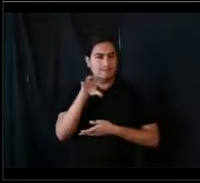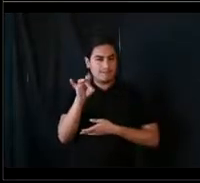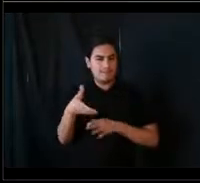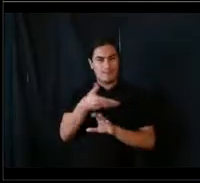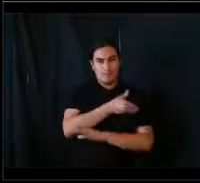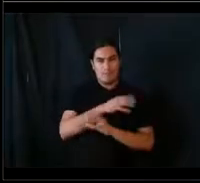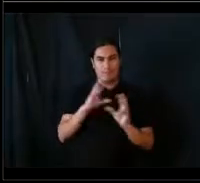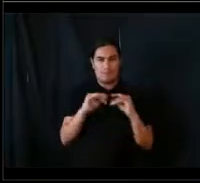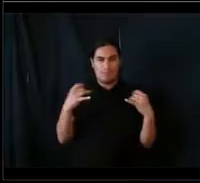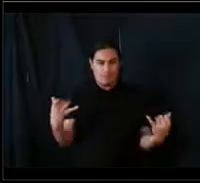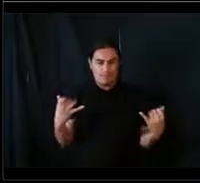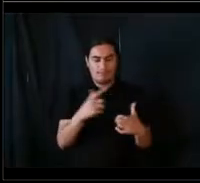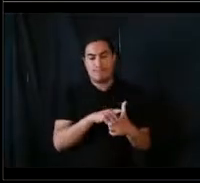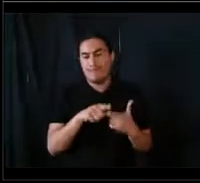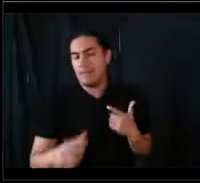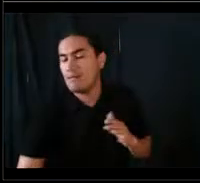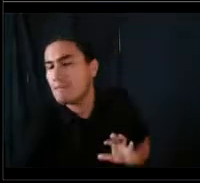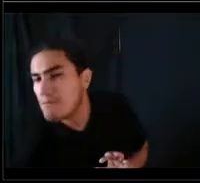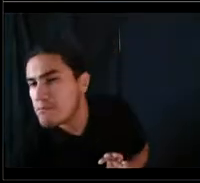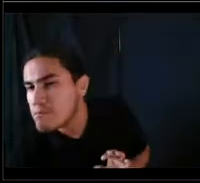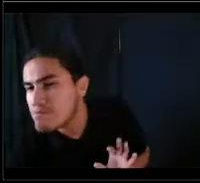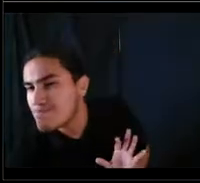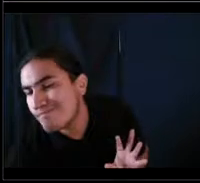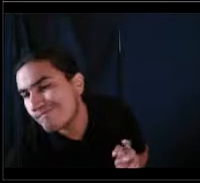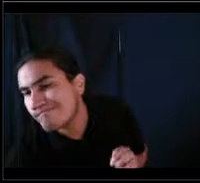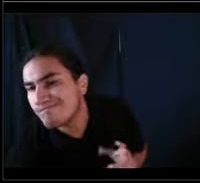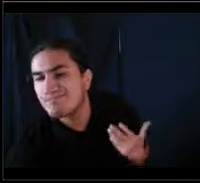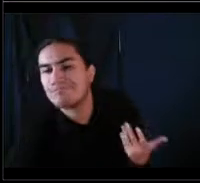meeting today and then um